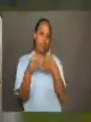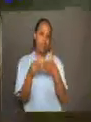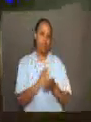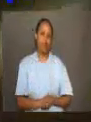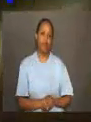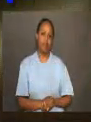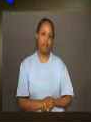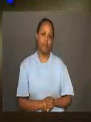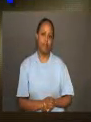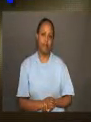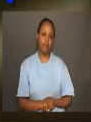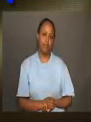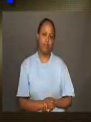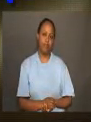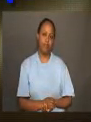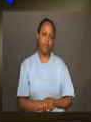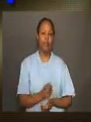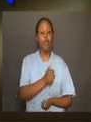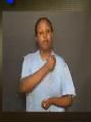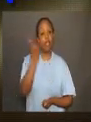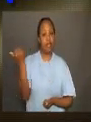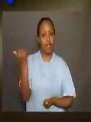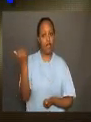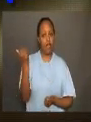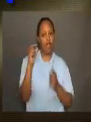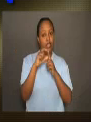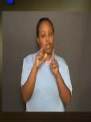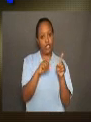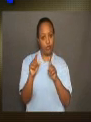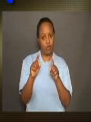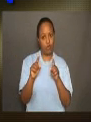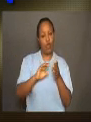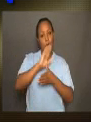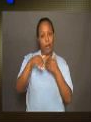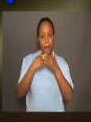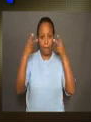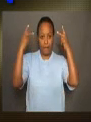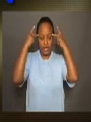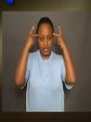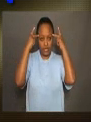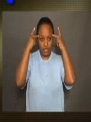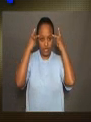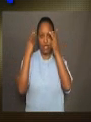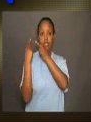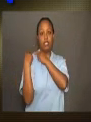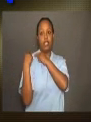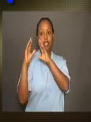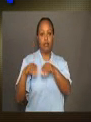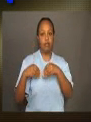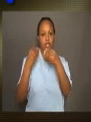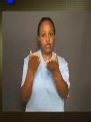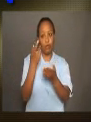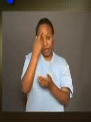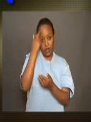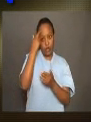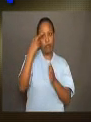party. In other words, a prime minister is given authority because